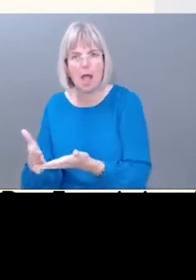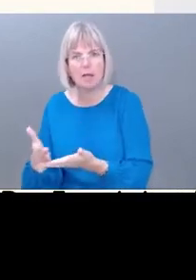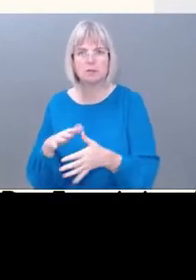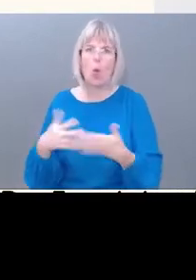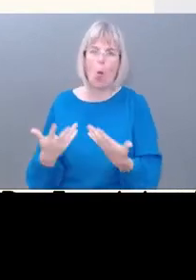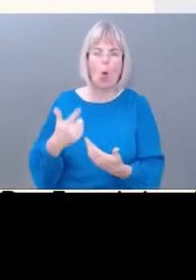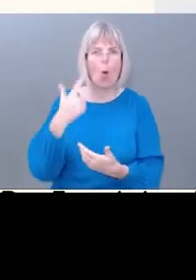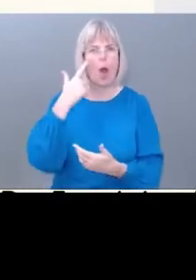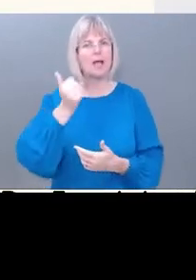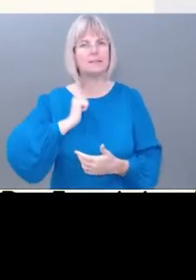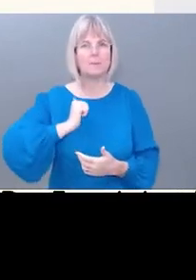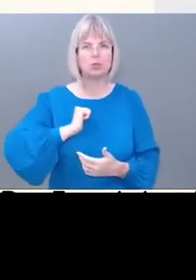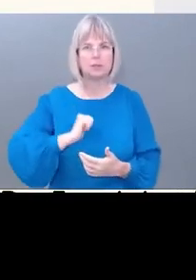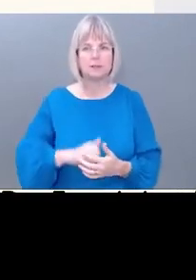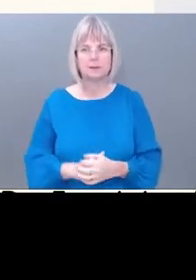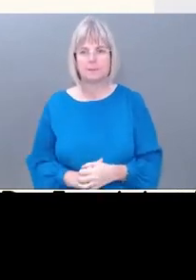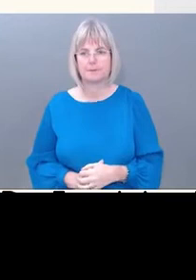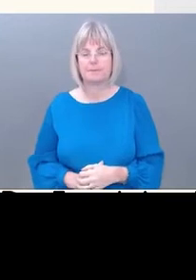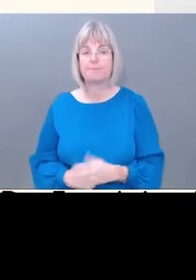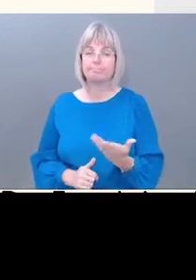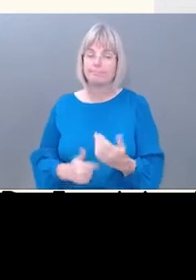that, unfortunately, despite it being